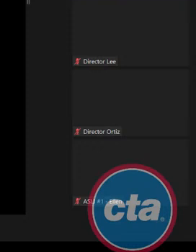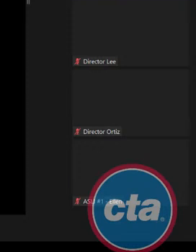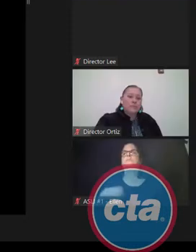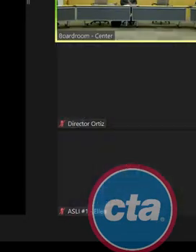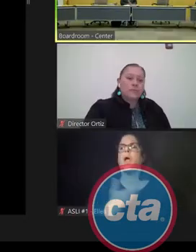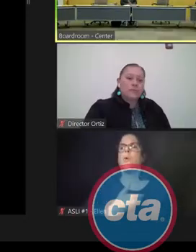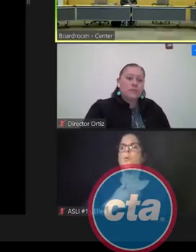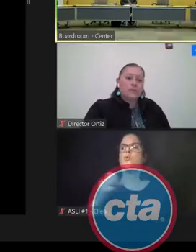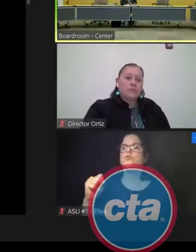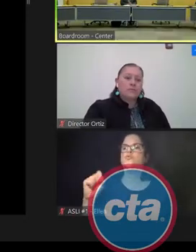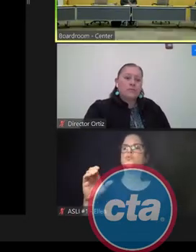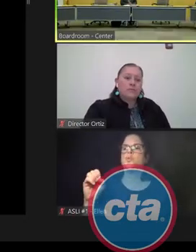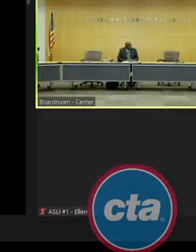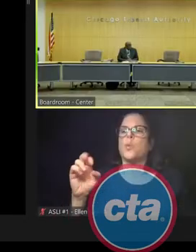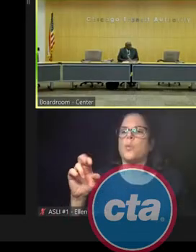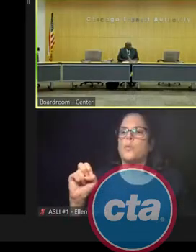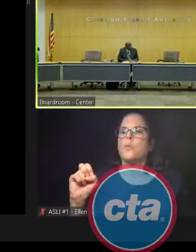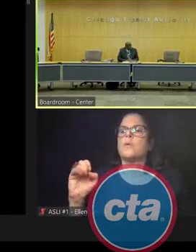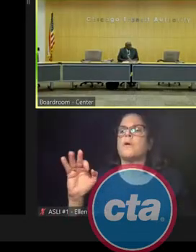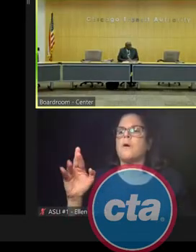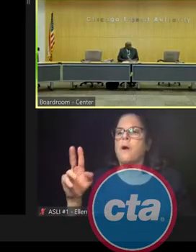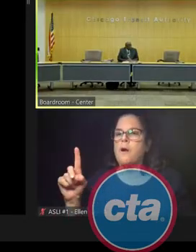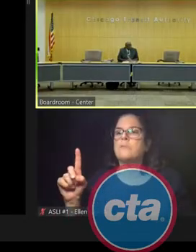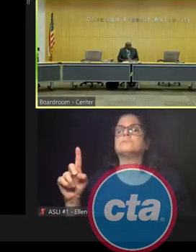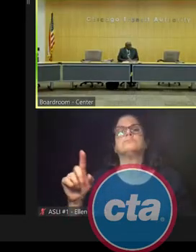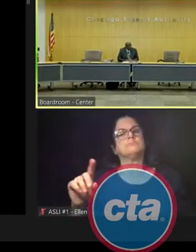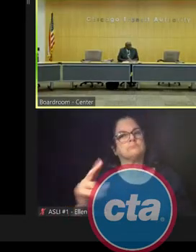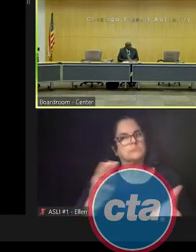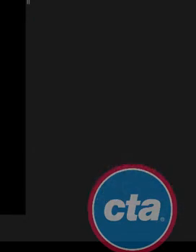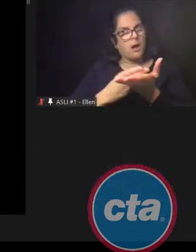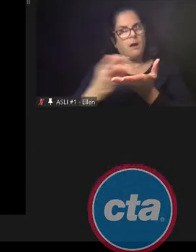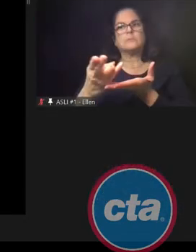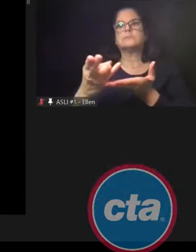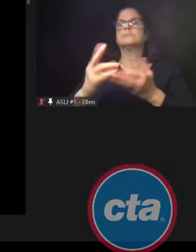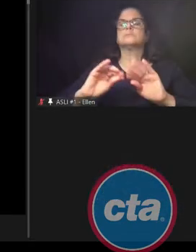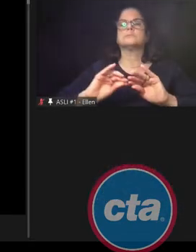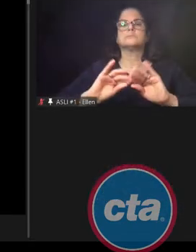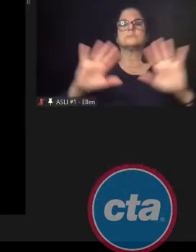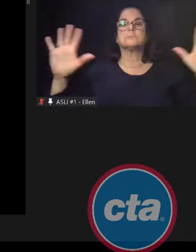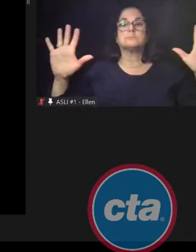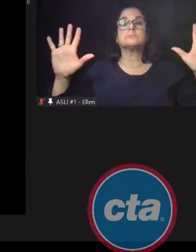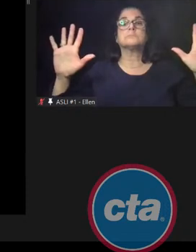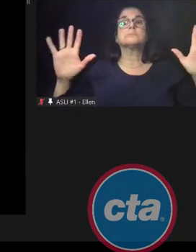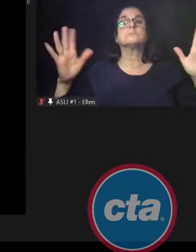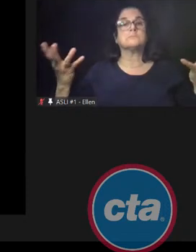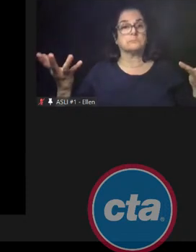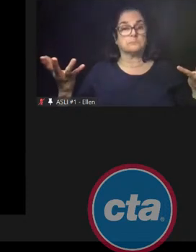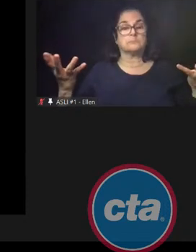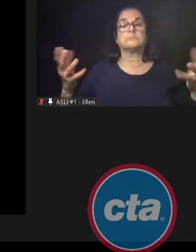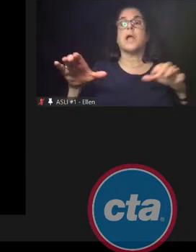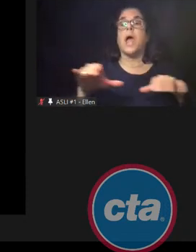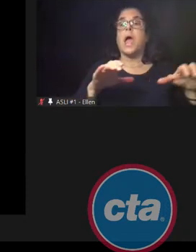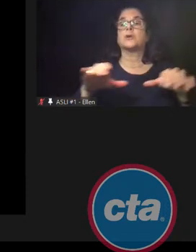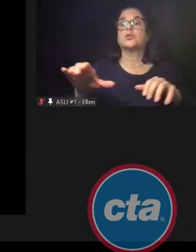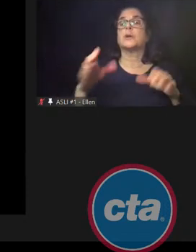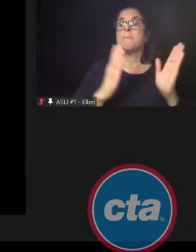possible regarding the steps CTA is taking related to its action plan and the progress that is being made because of those